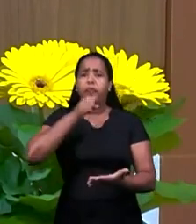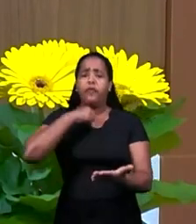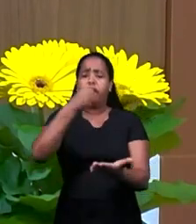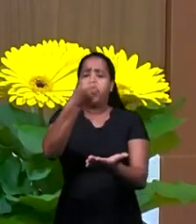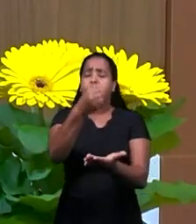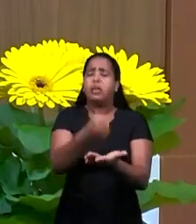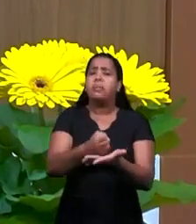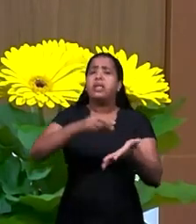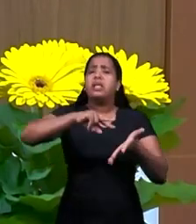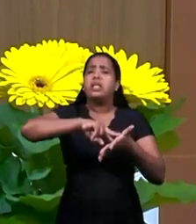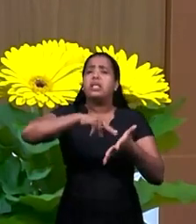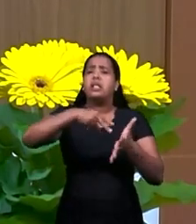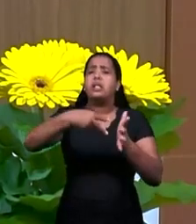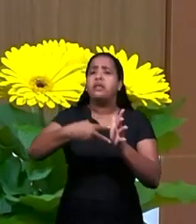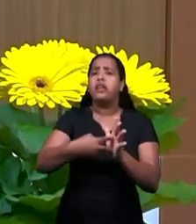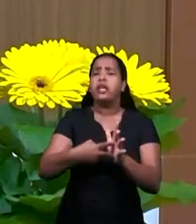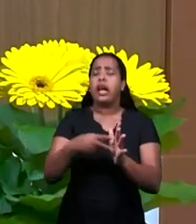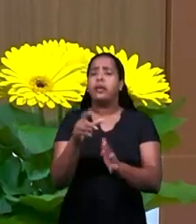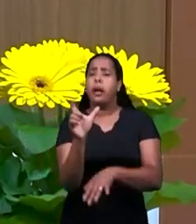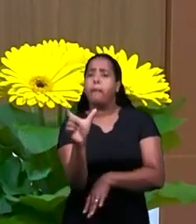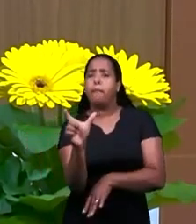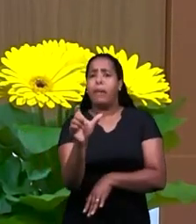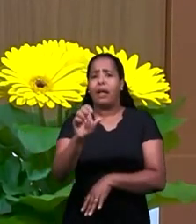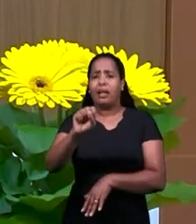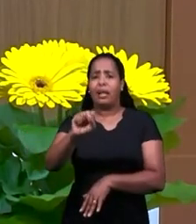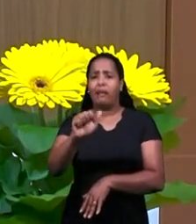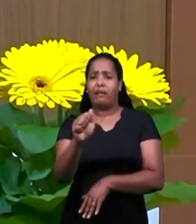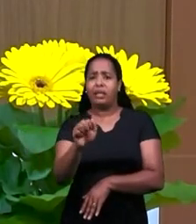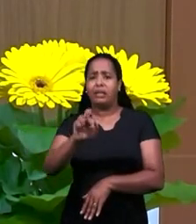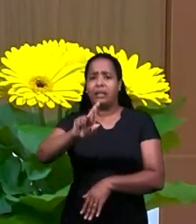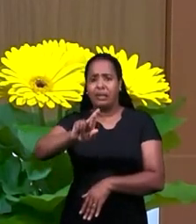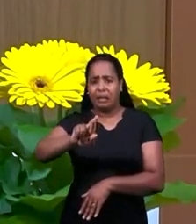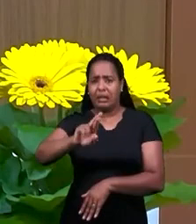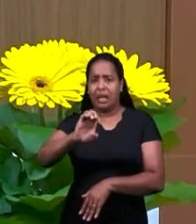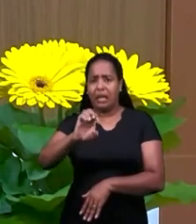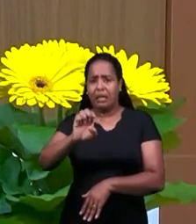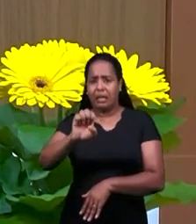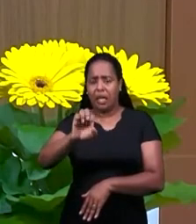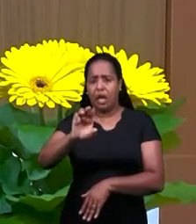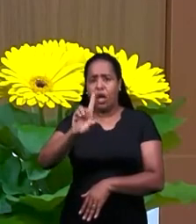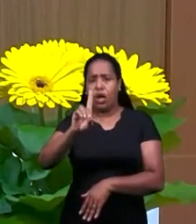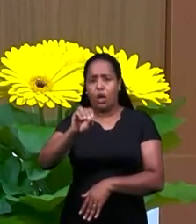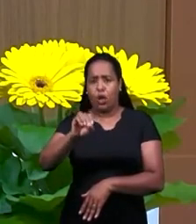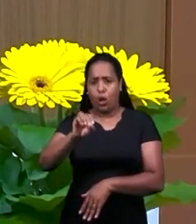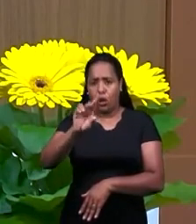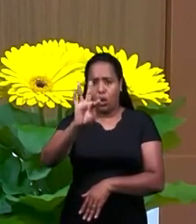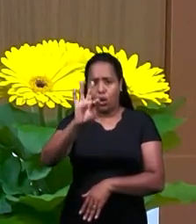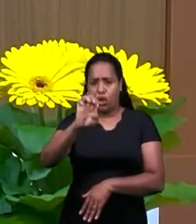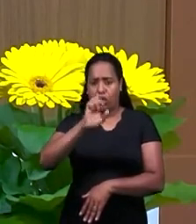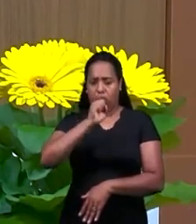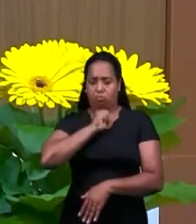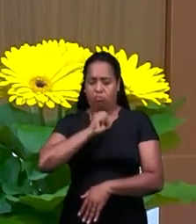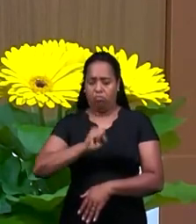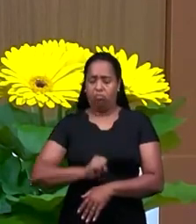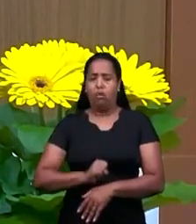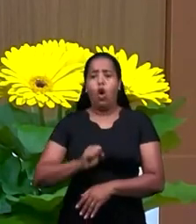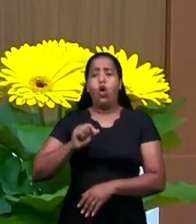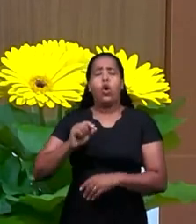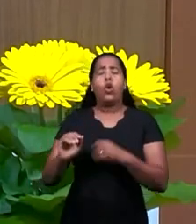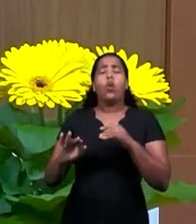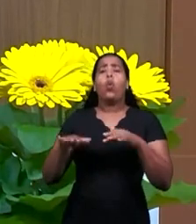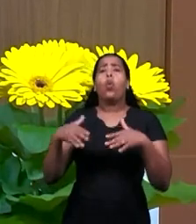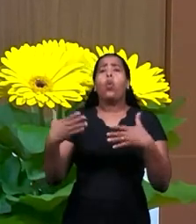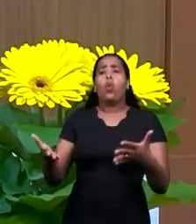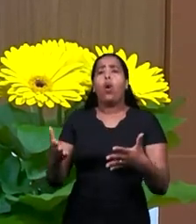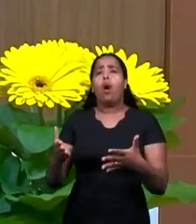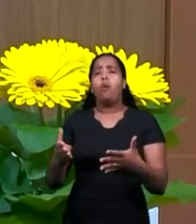what is the meaning of the words priest? And what is the role or tasks of the high priest